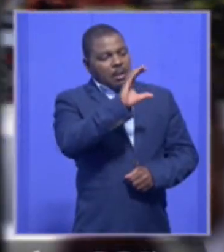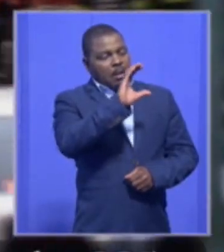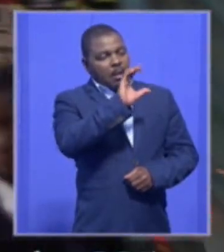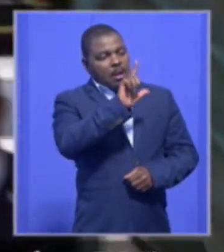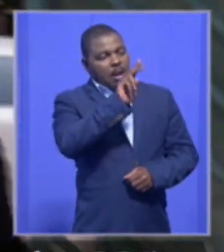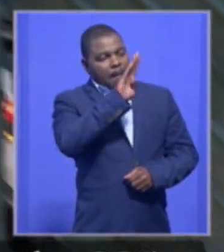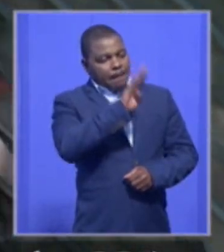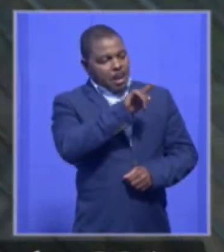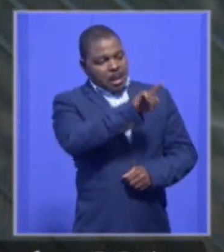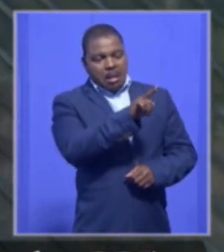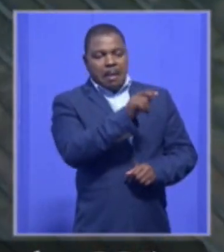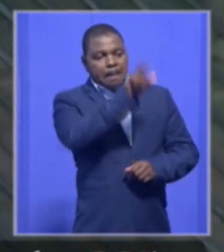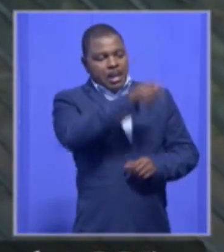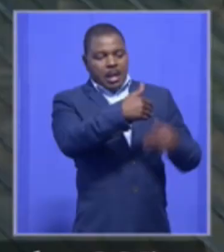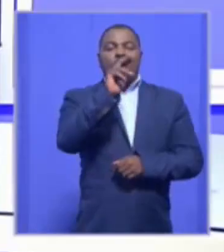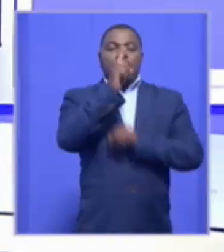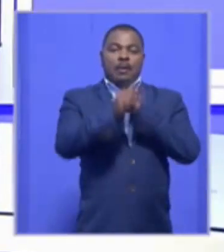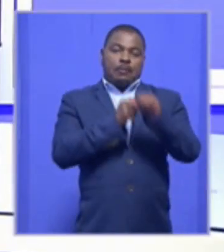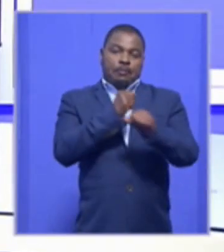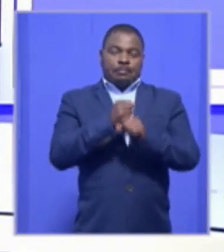ya SABC.